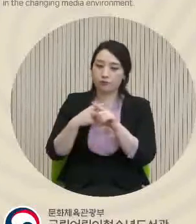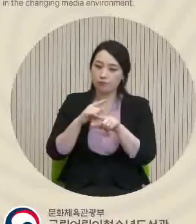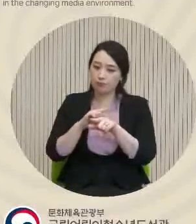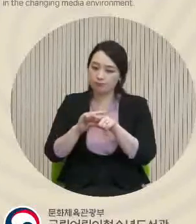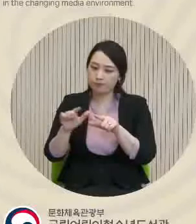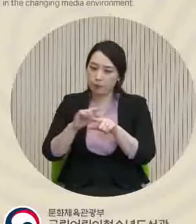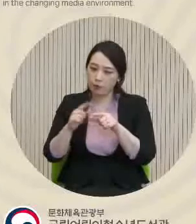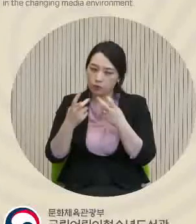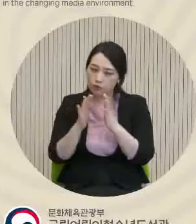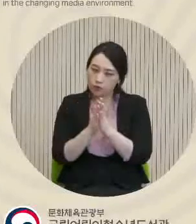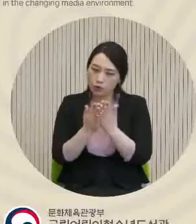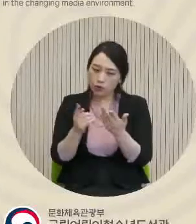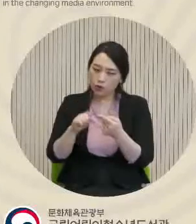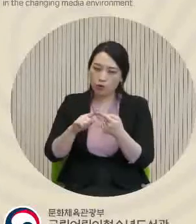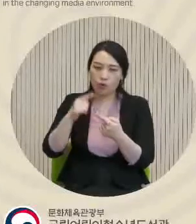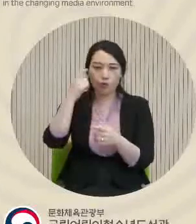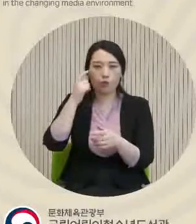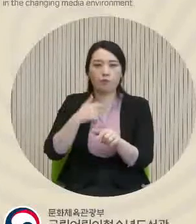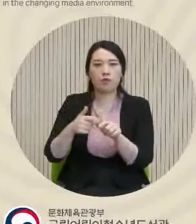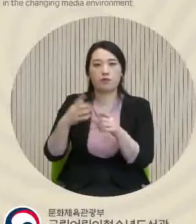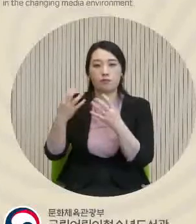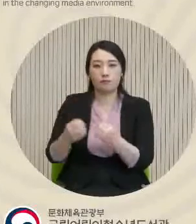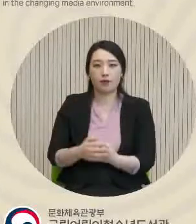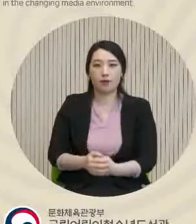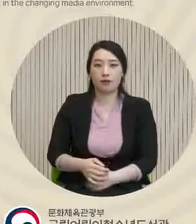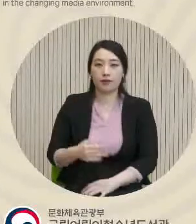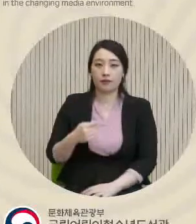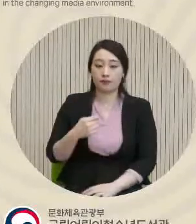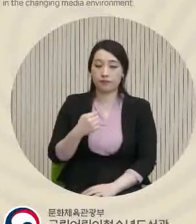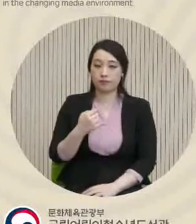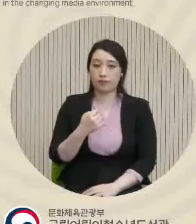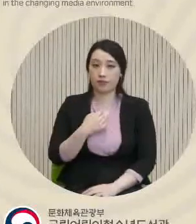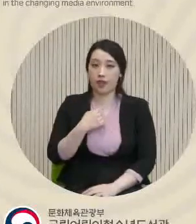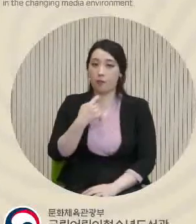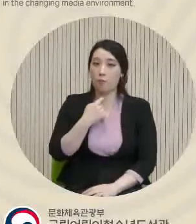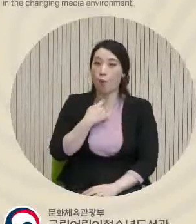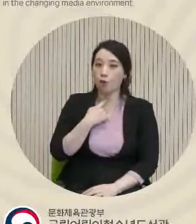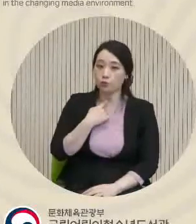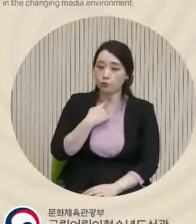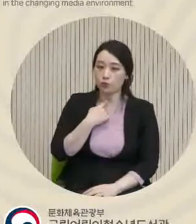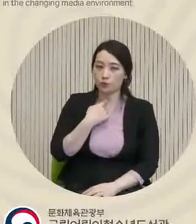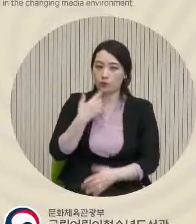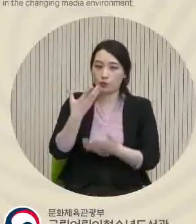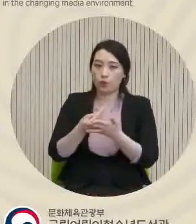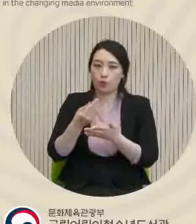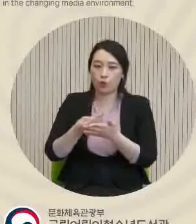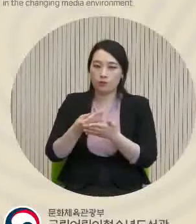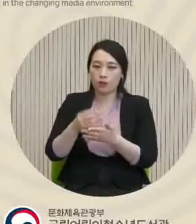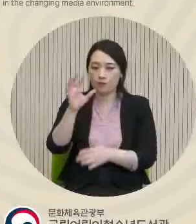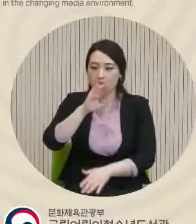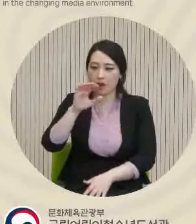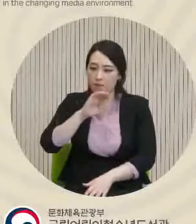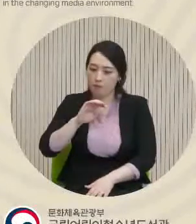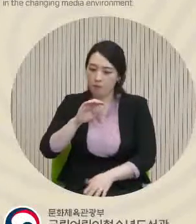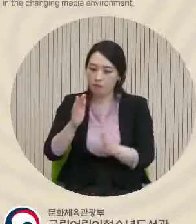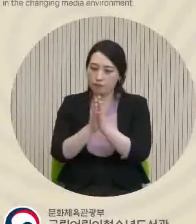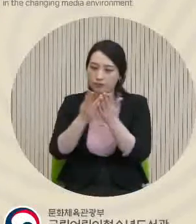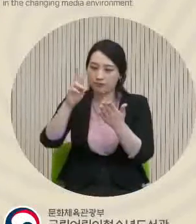difficult situation to promote reading with the children with special needs. So